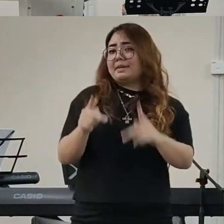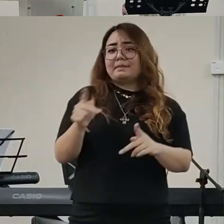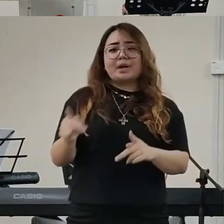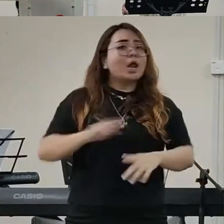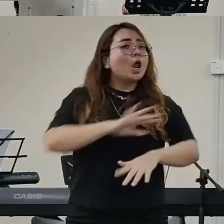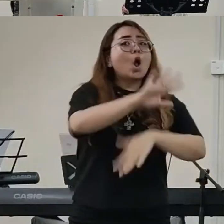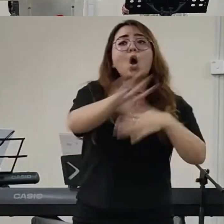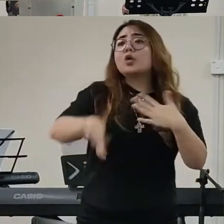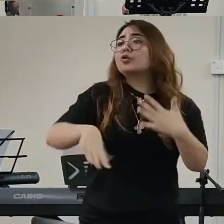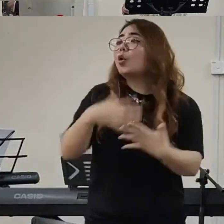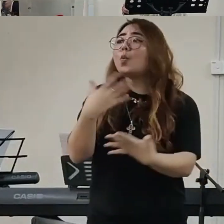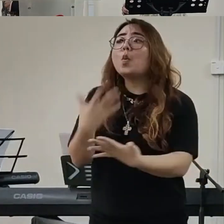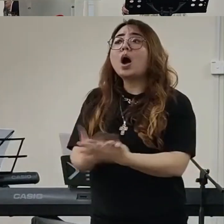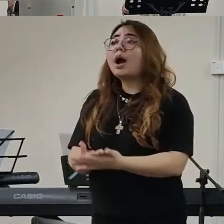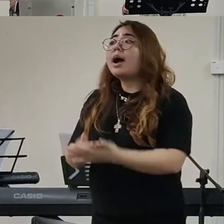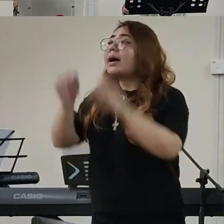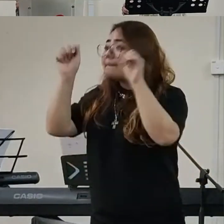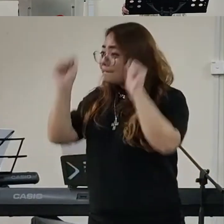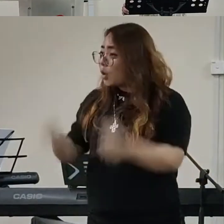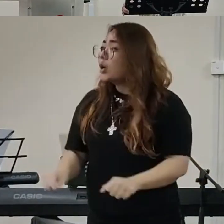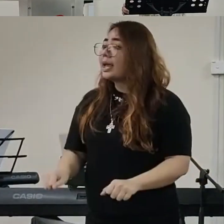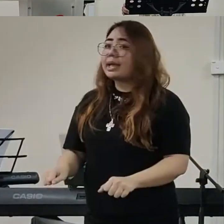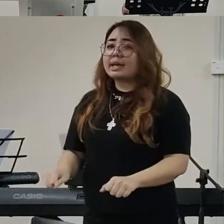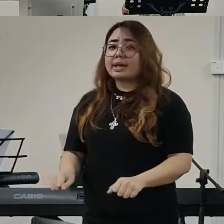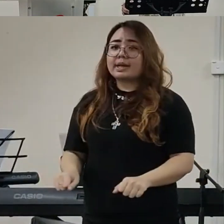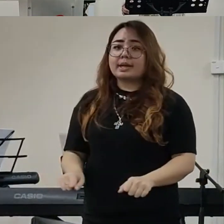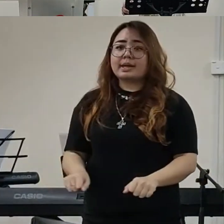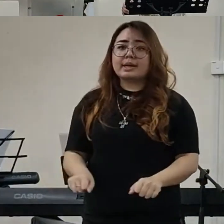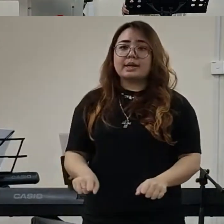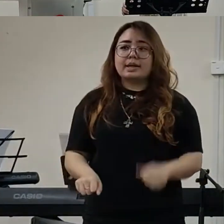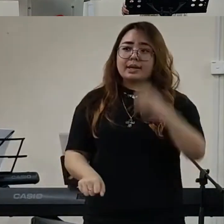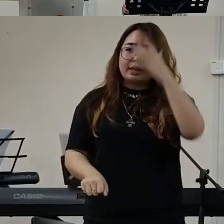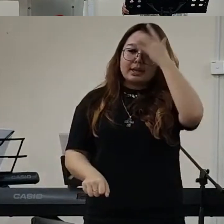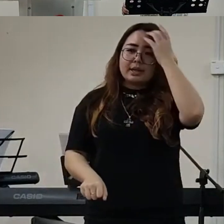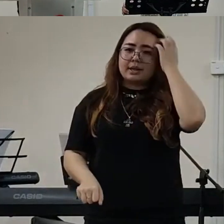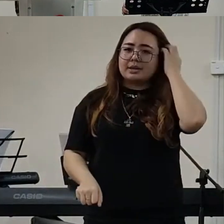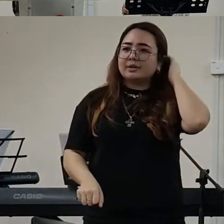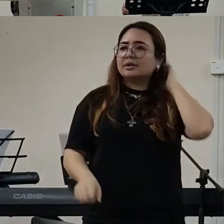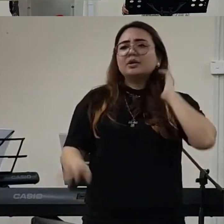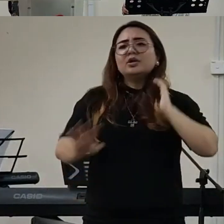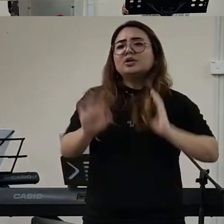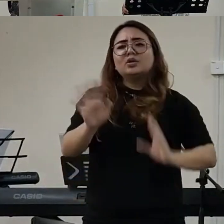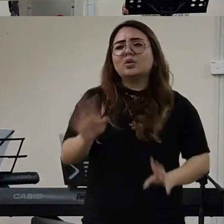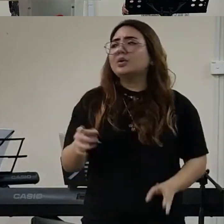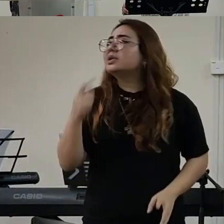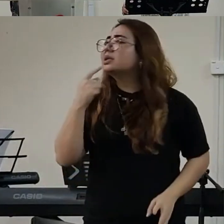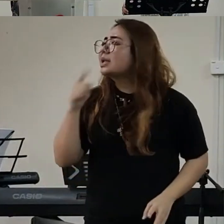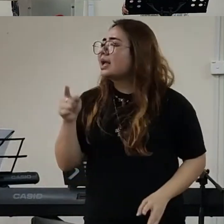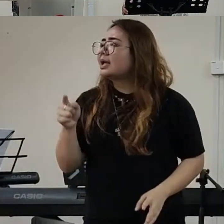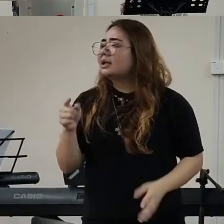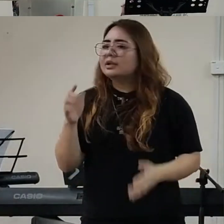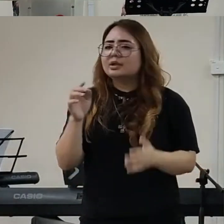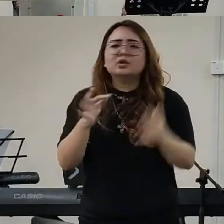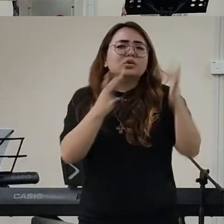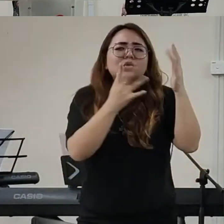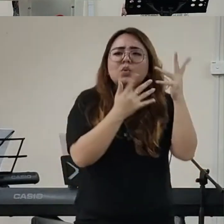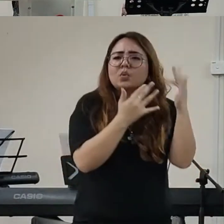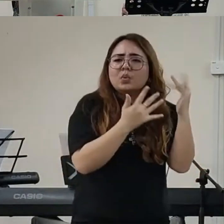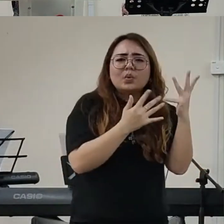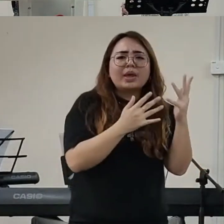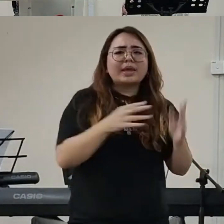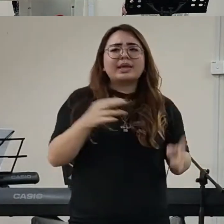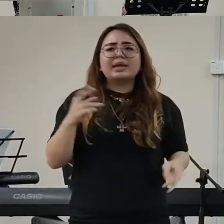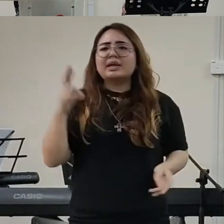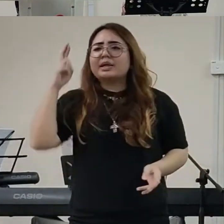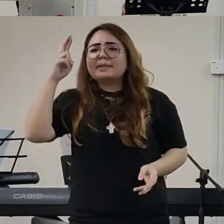the person beside you, come on, seriously.Don't make excuses. Come on, say it. Don't make